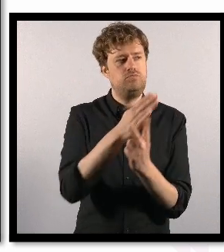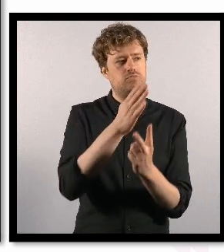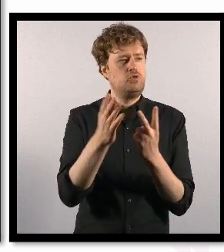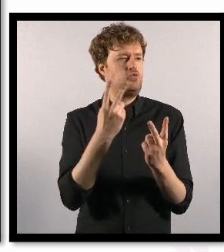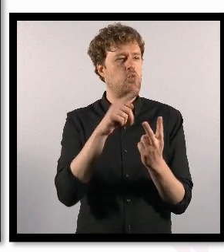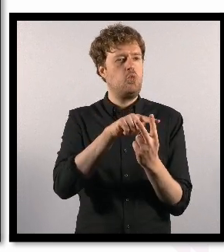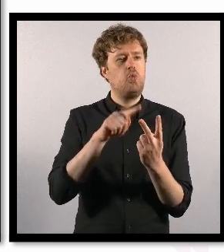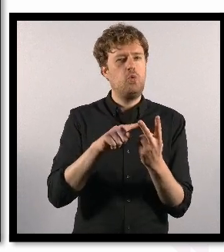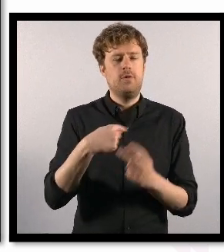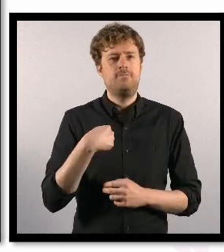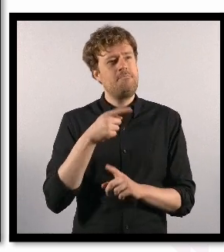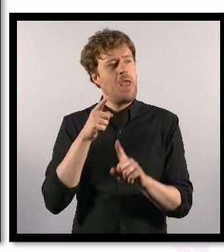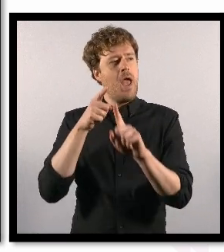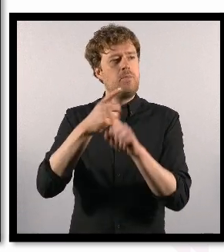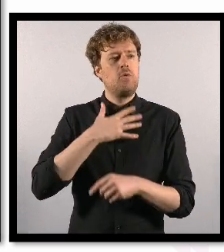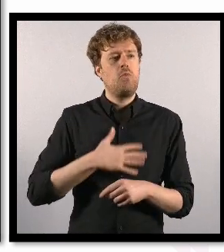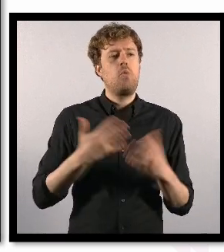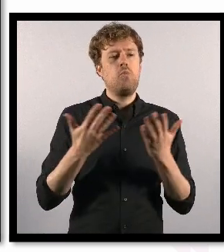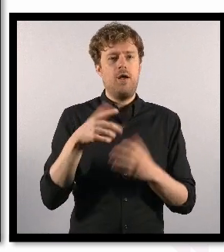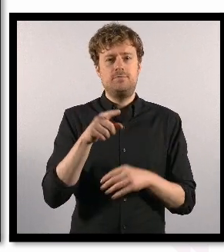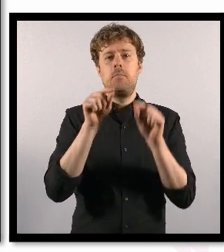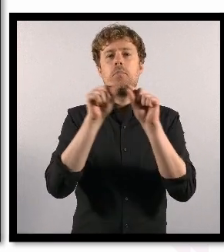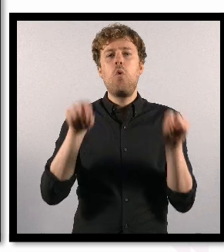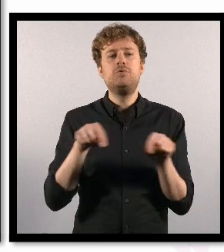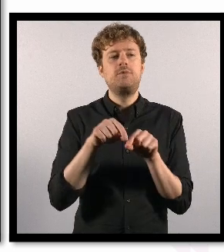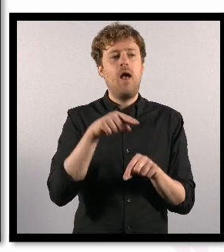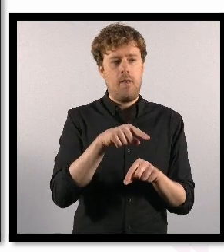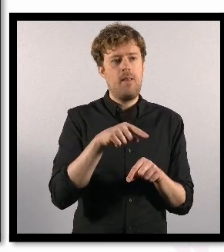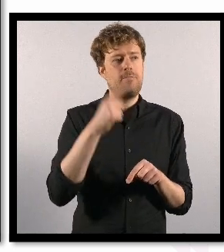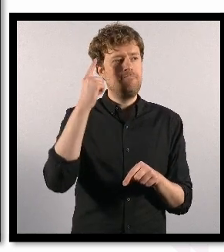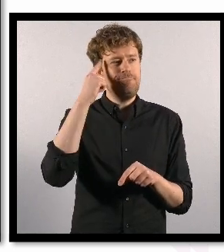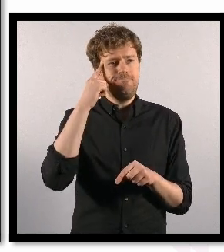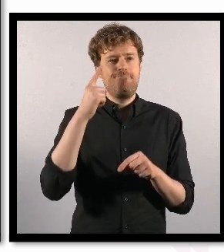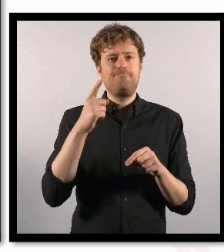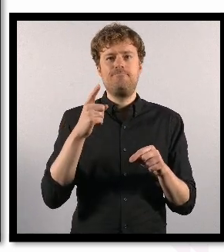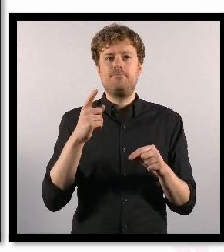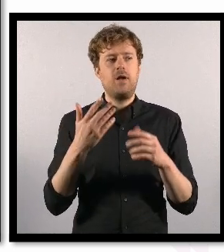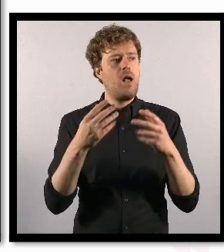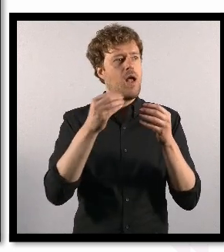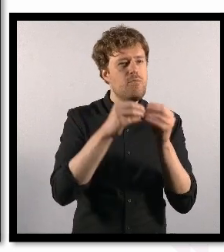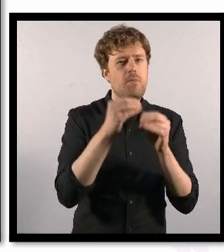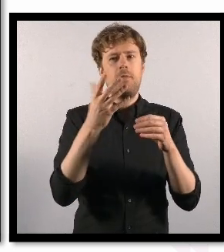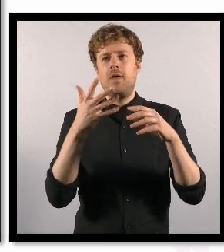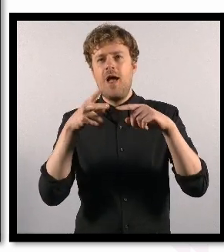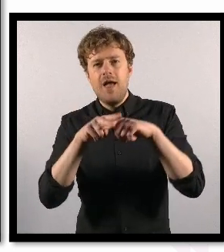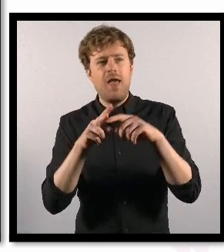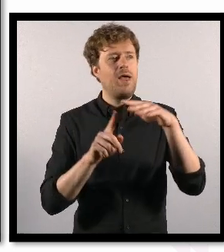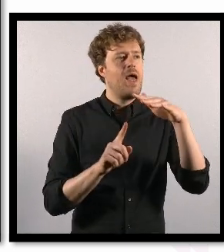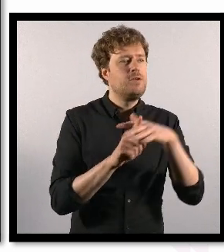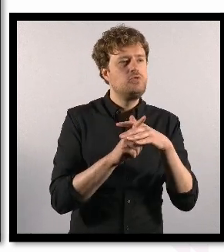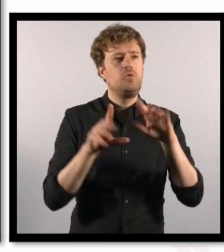correctly from the perspective of the speaker notes. We'll see if the folks in the back can help me out here.